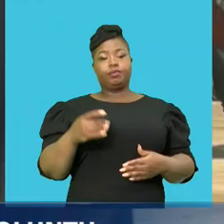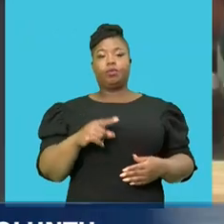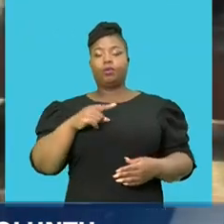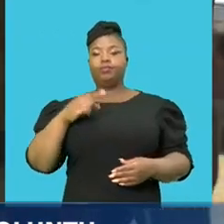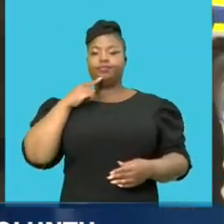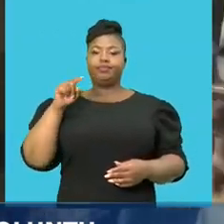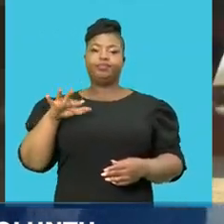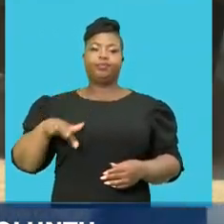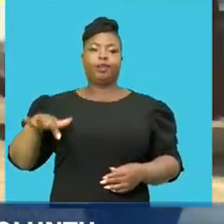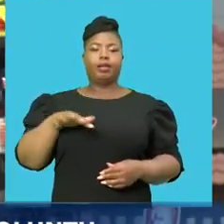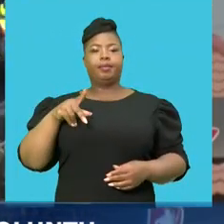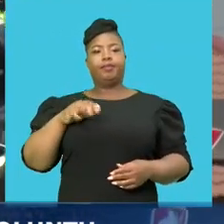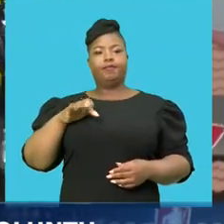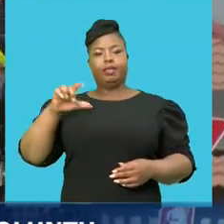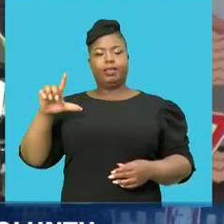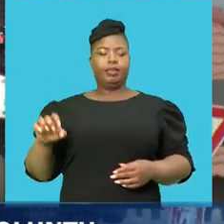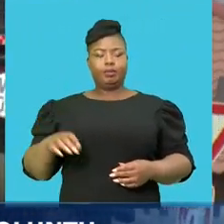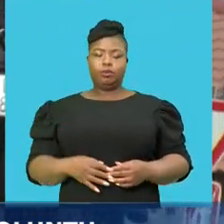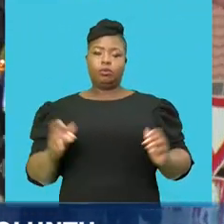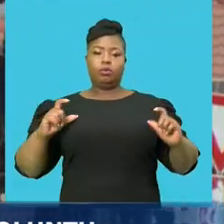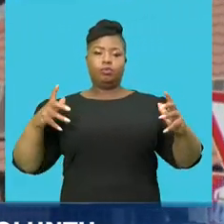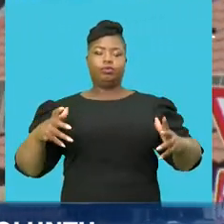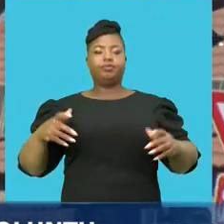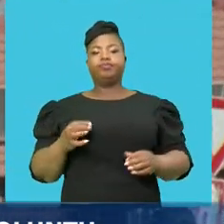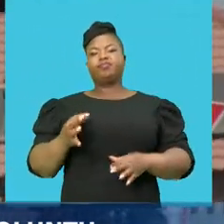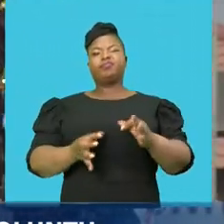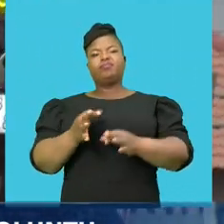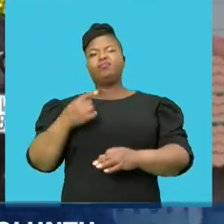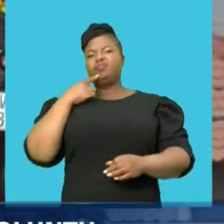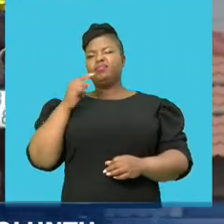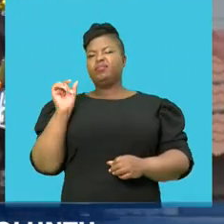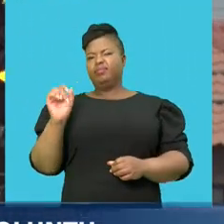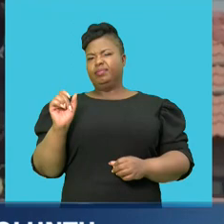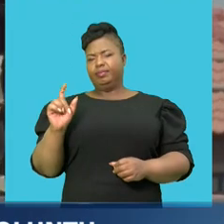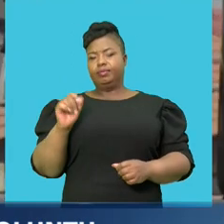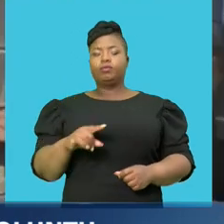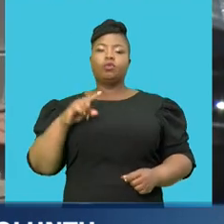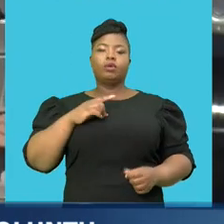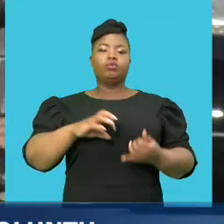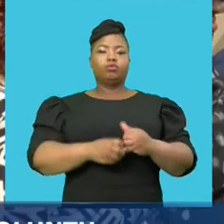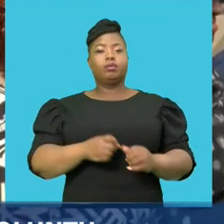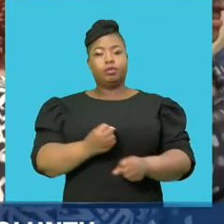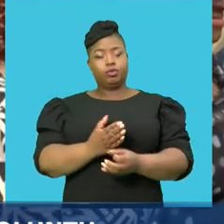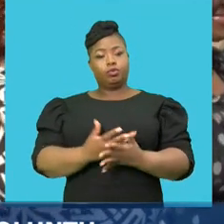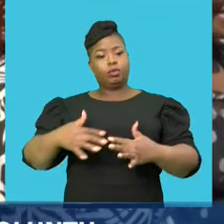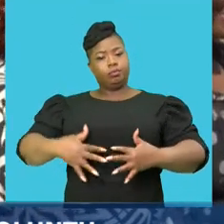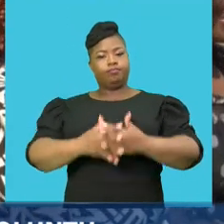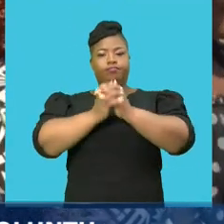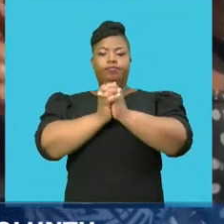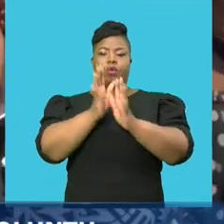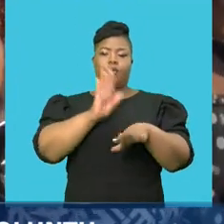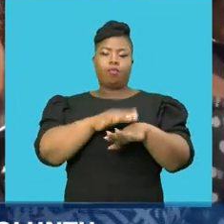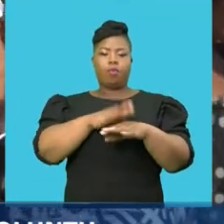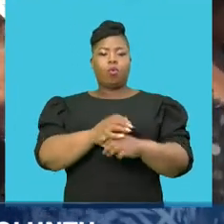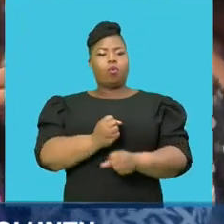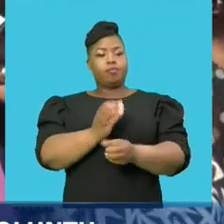obubanjwa kwindawo yasePimville. Umkomishinala uchaze lo mngcelele njengeqonga lokuqinisa ubudlelwane,